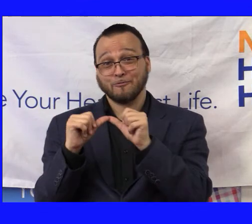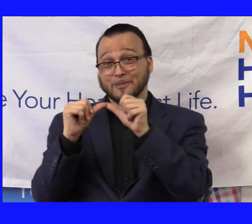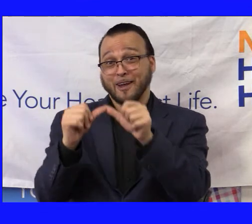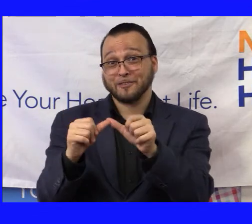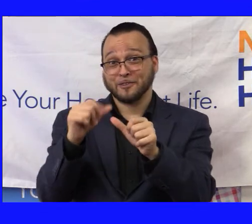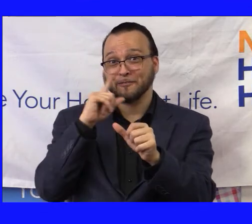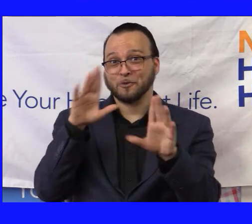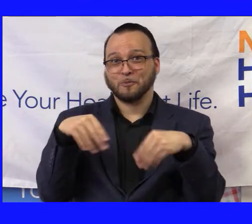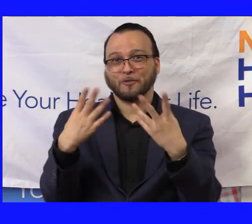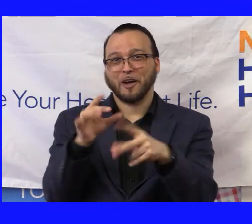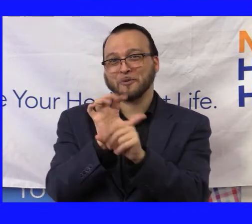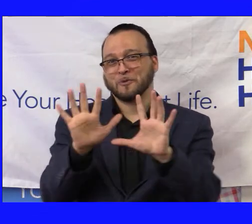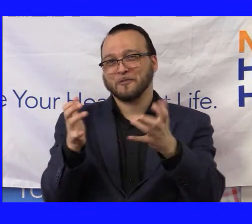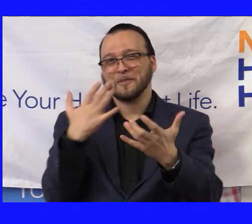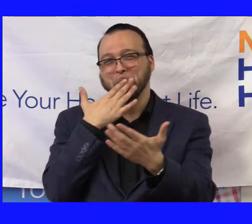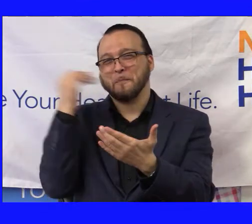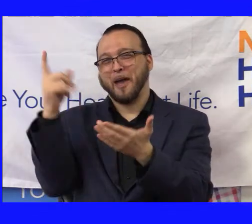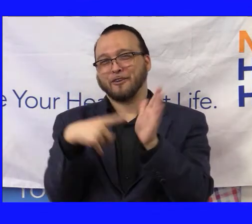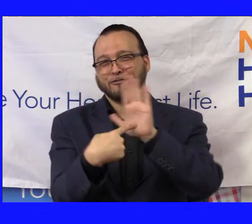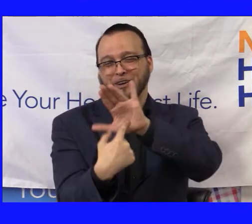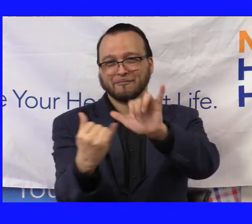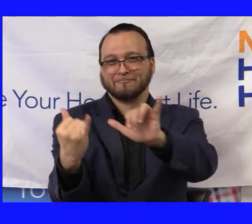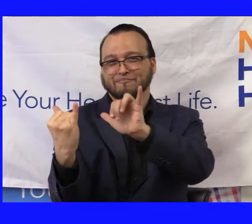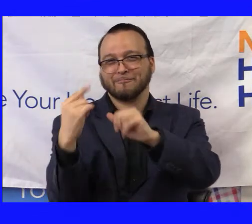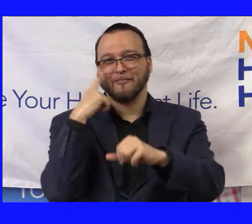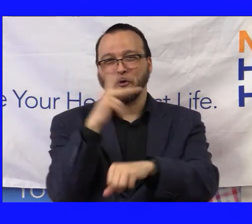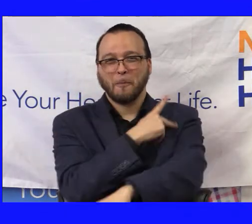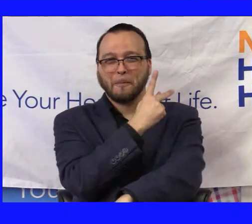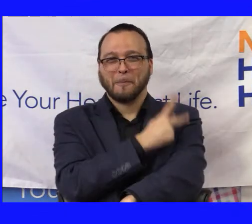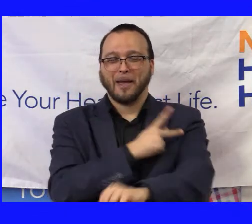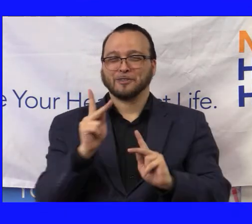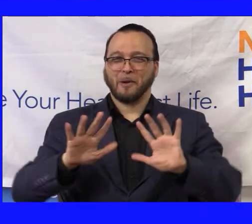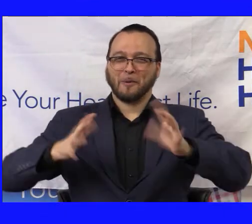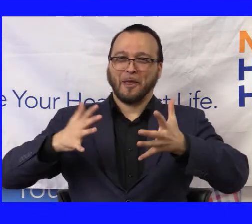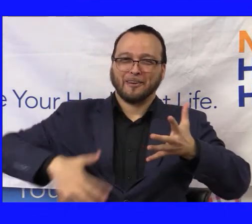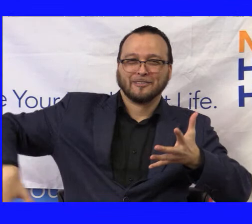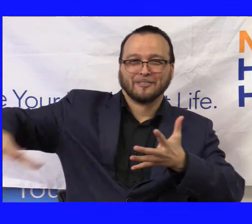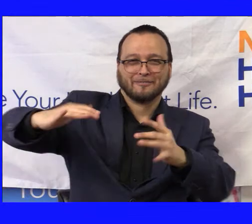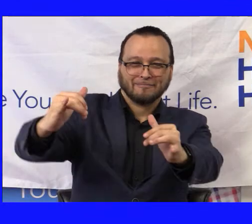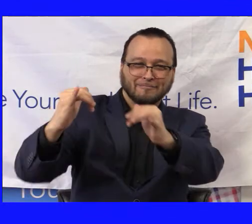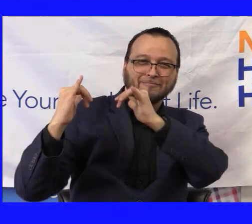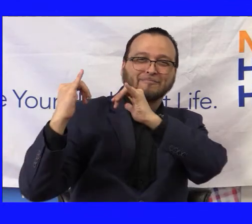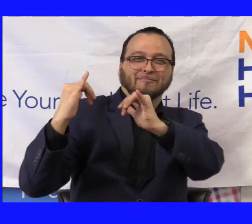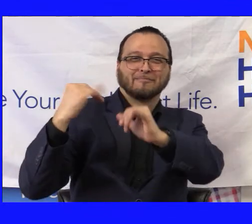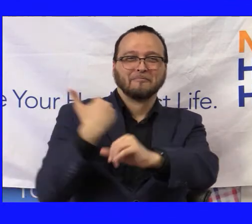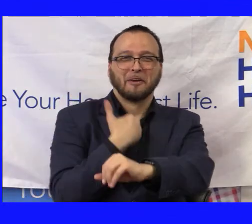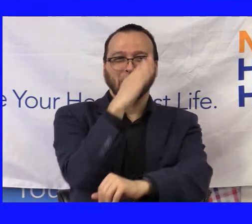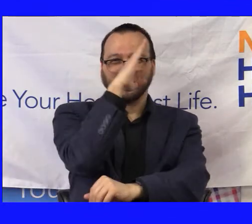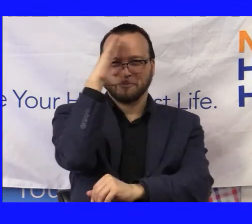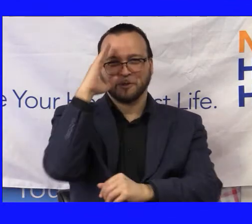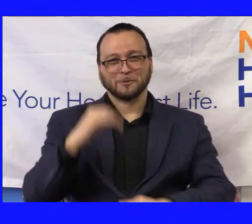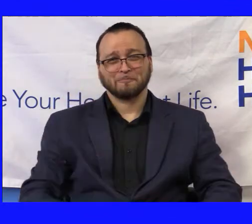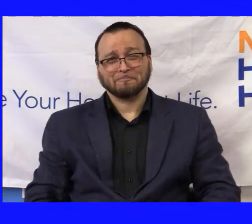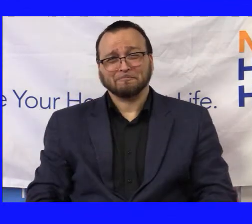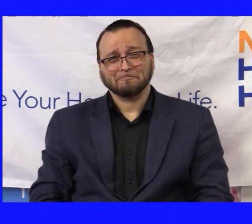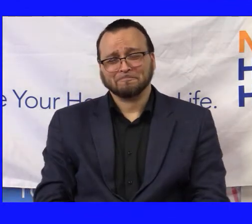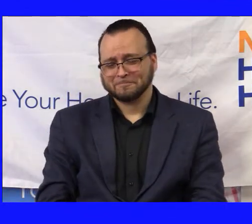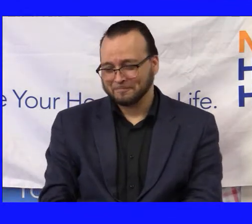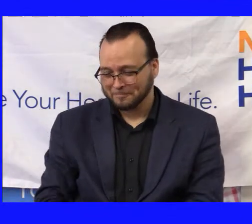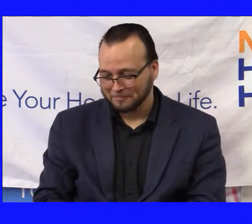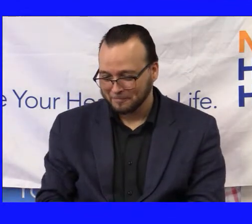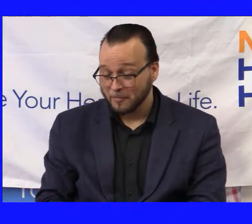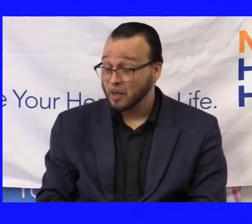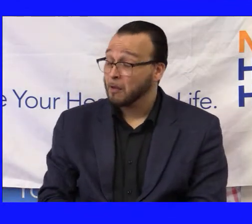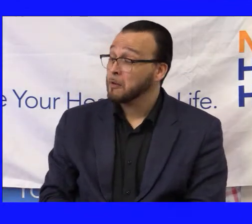workforce that will better reflect the patient population at our hospitals. Next slide, please.